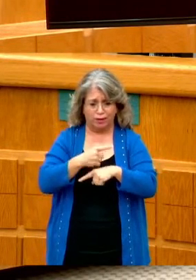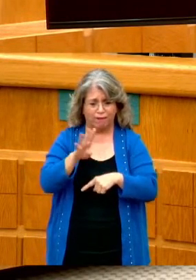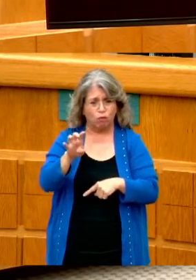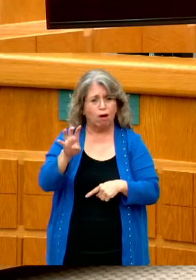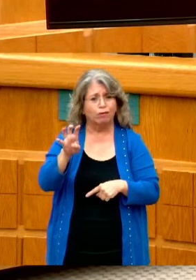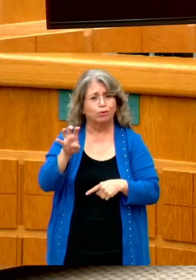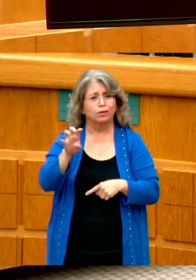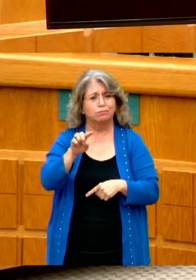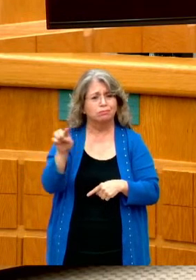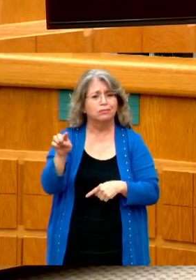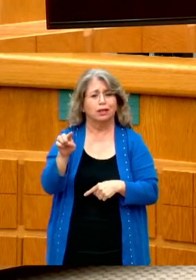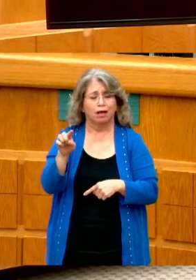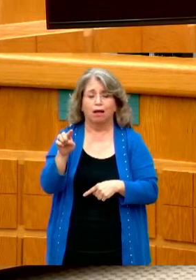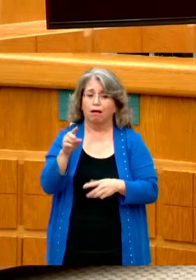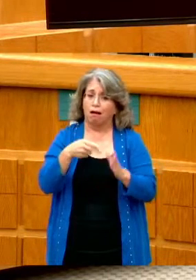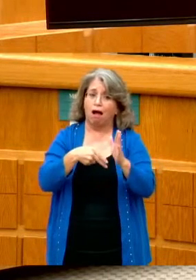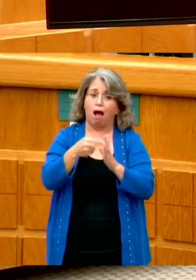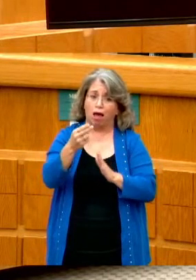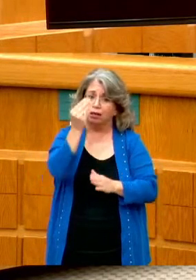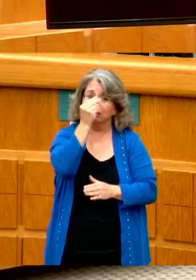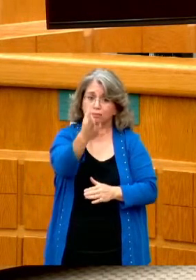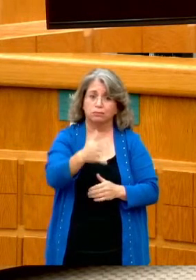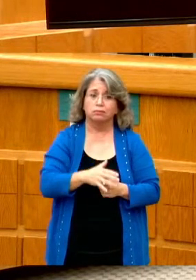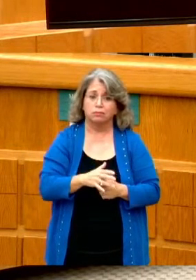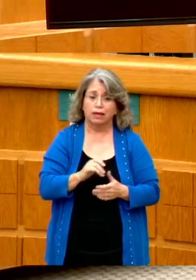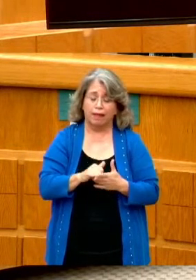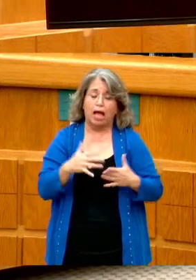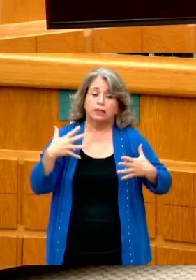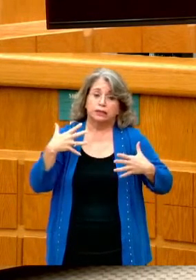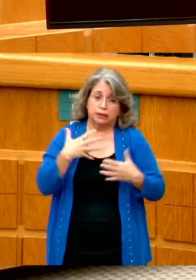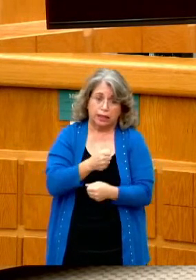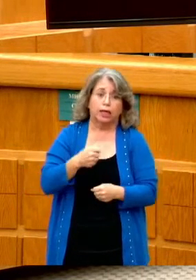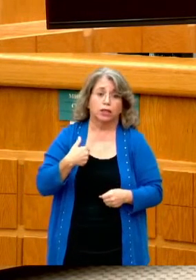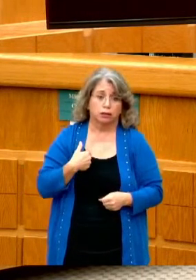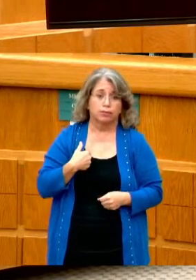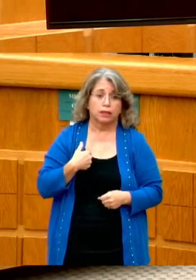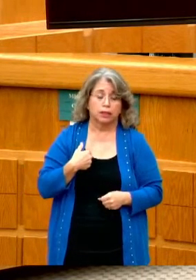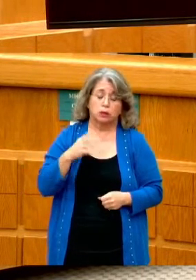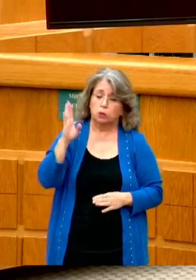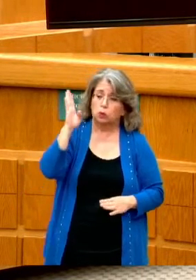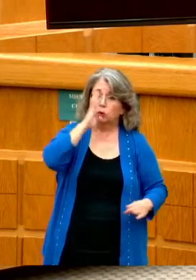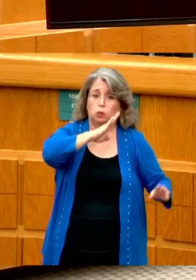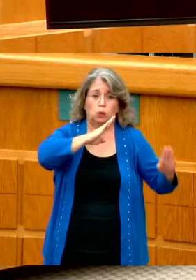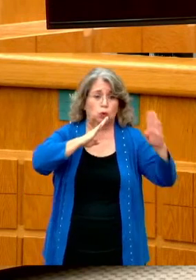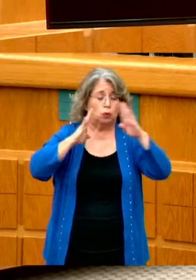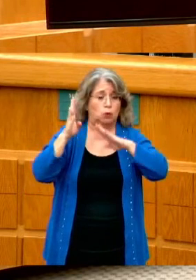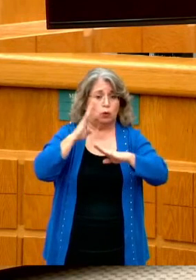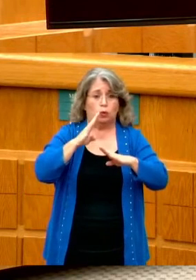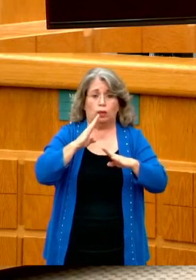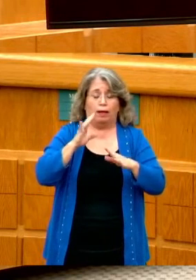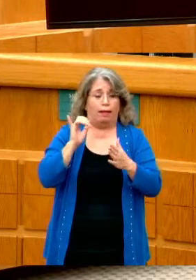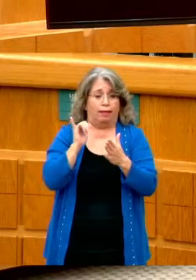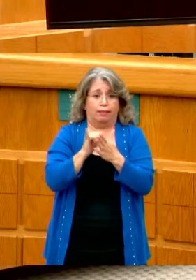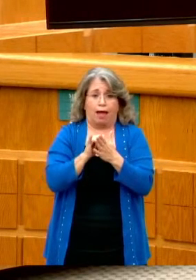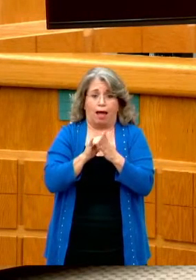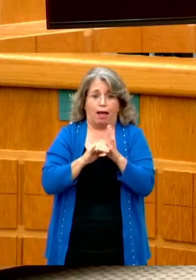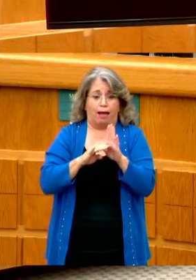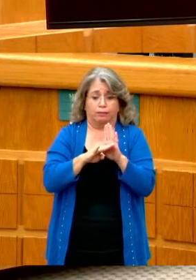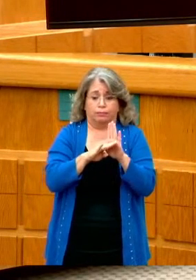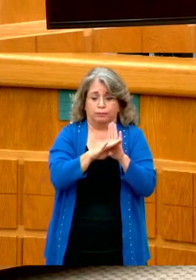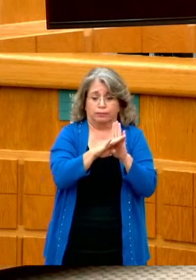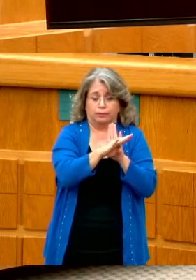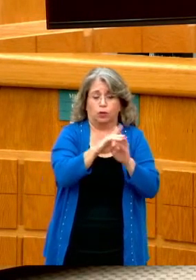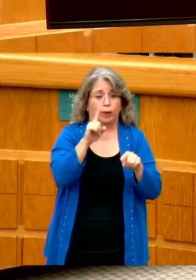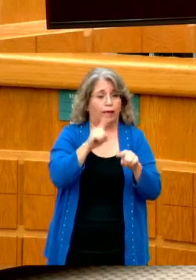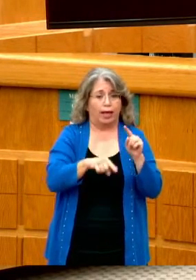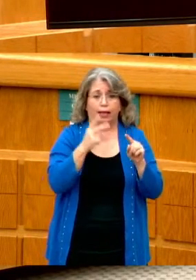be honest with you, that was scary for me. That's troubling. And it's a trend that we've seen increase.